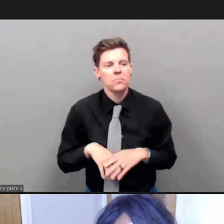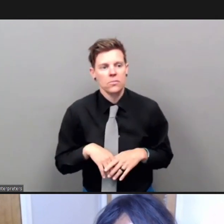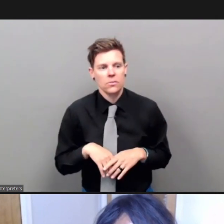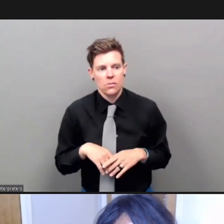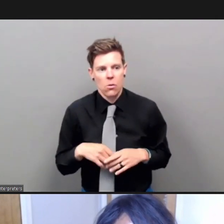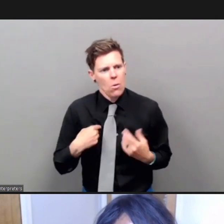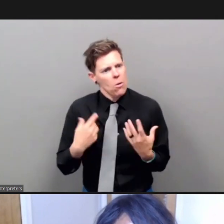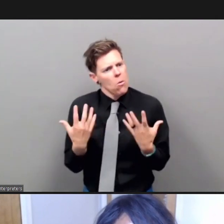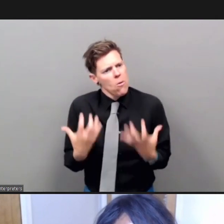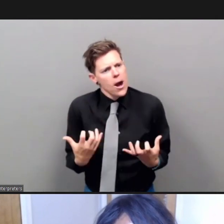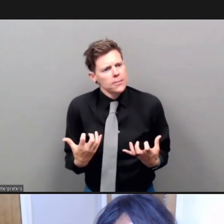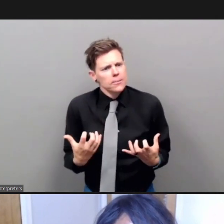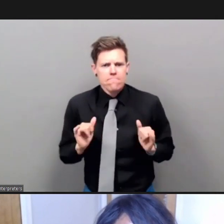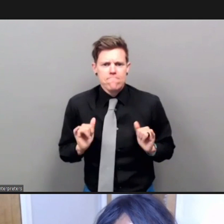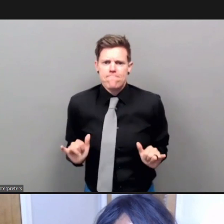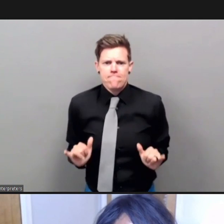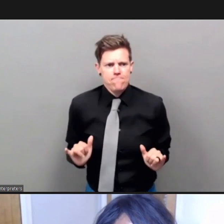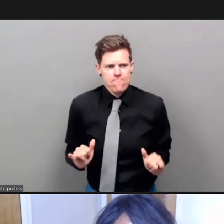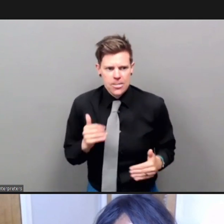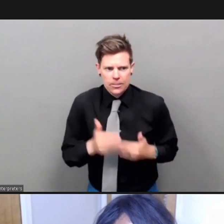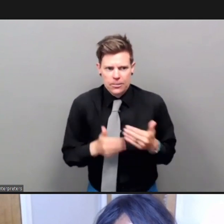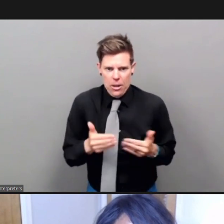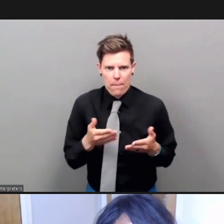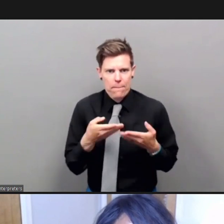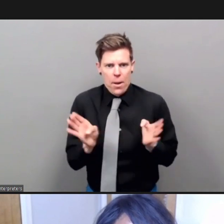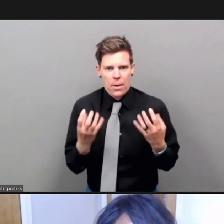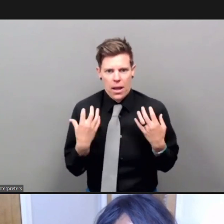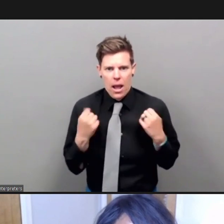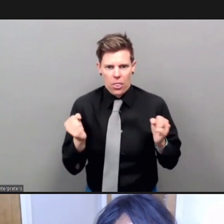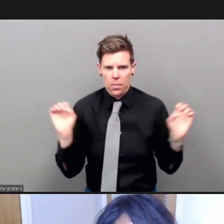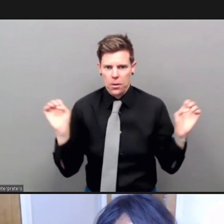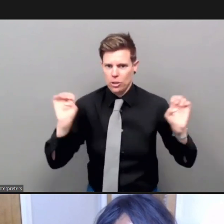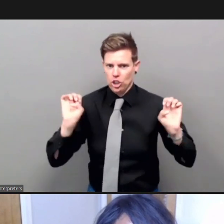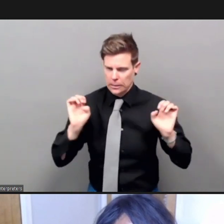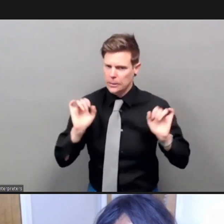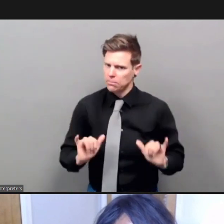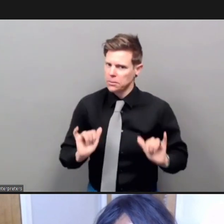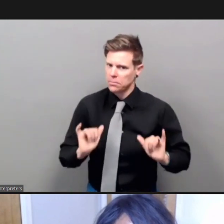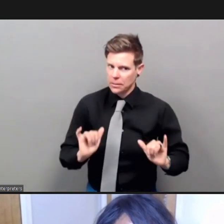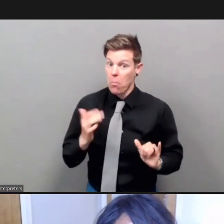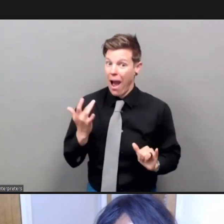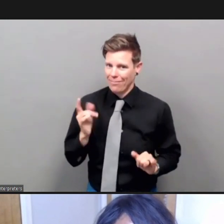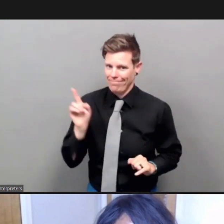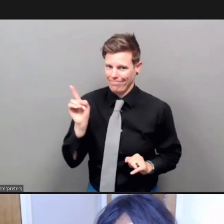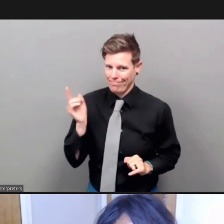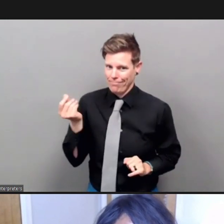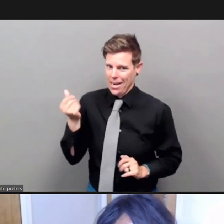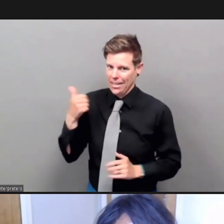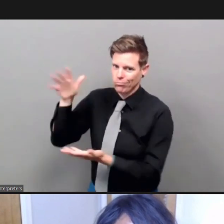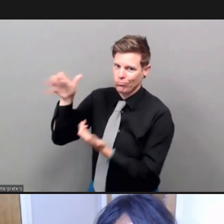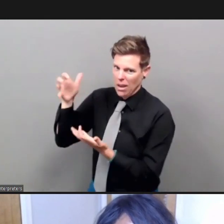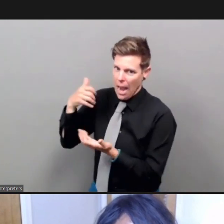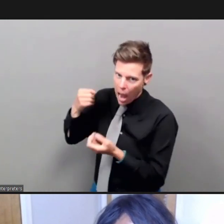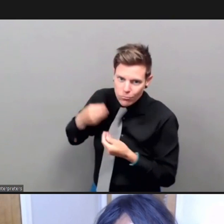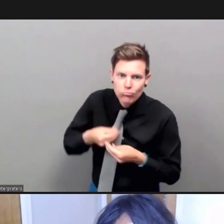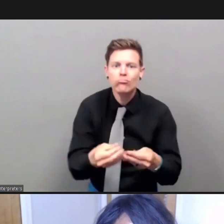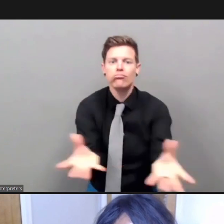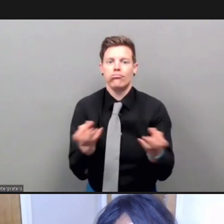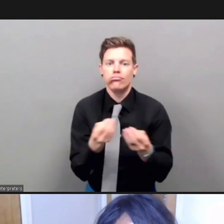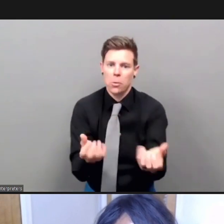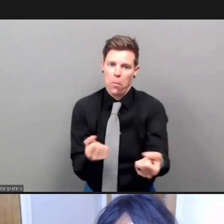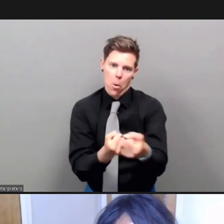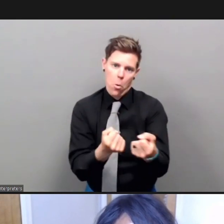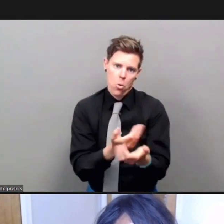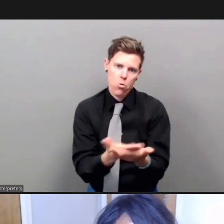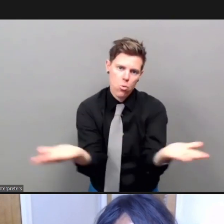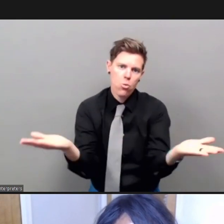position as the state that allows us to take advantage of federal revenues when they're offered. And we expect the federal government to help